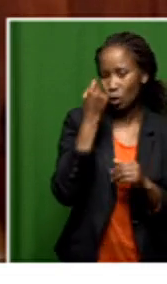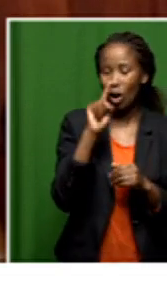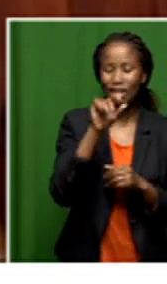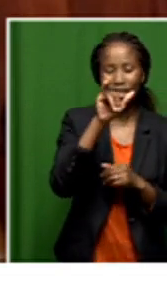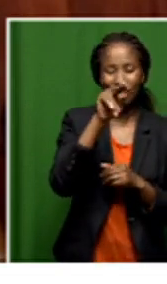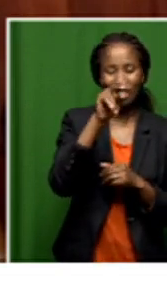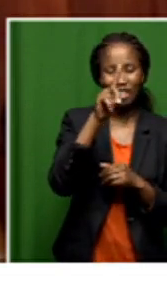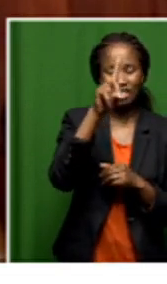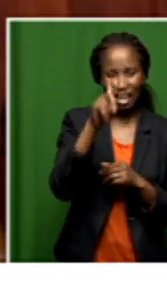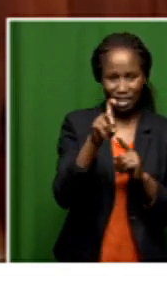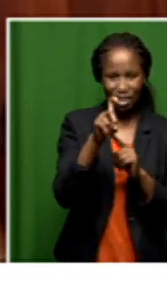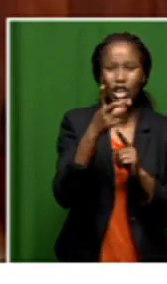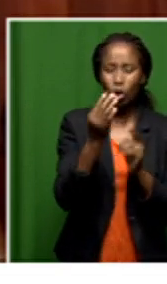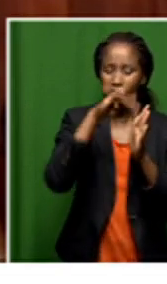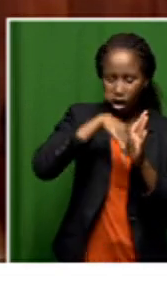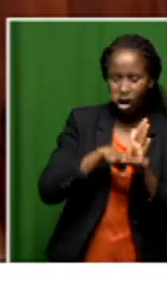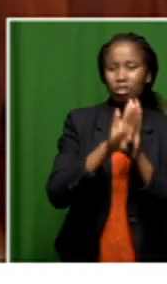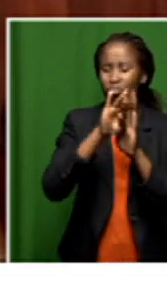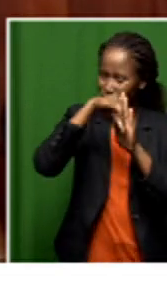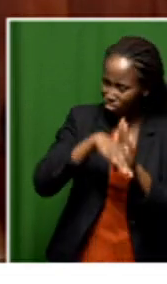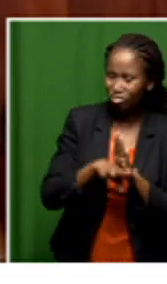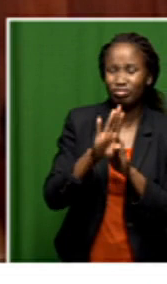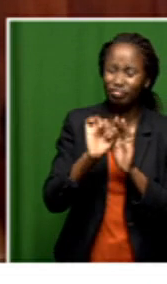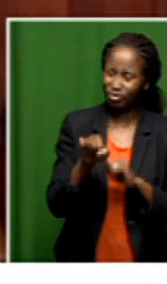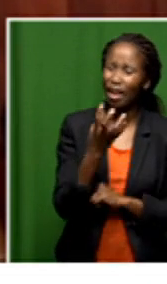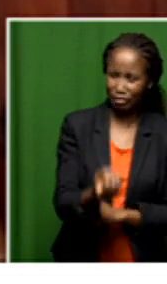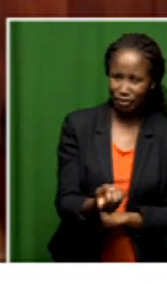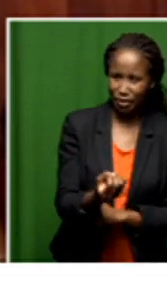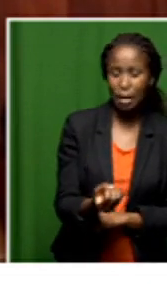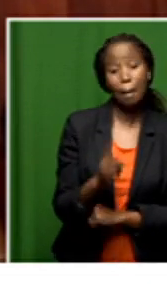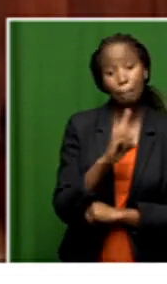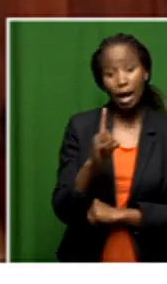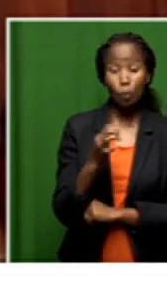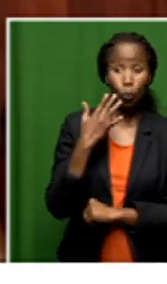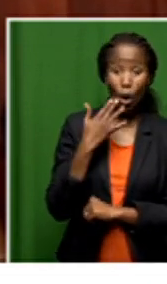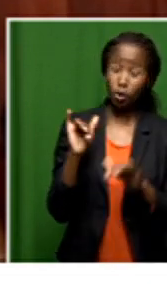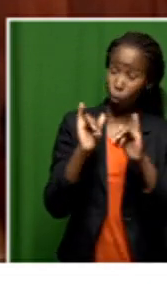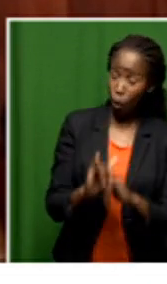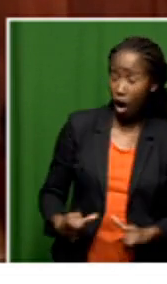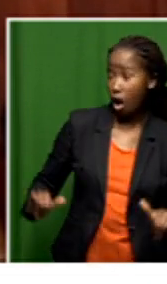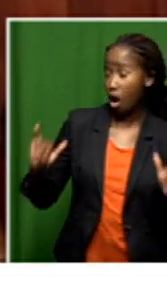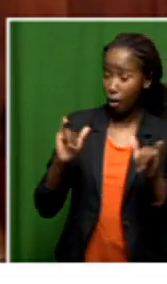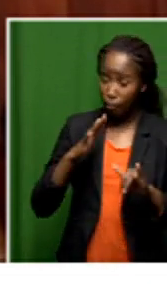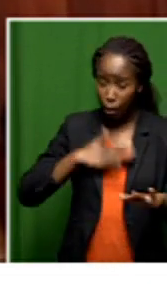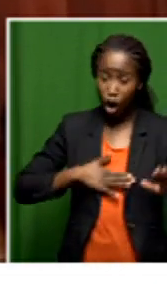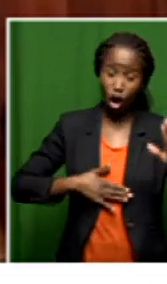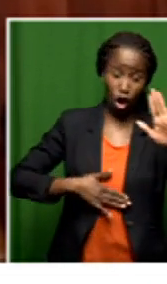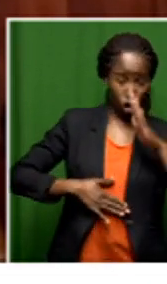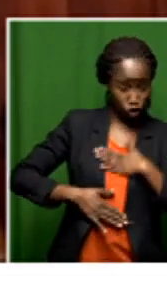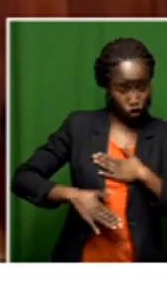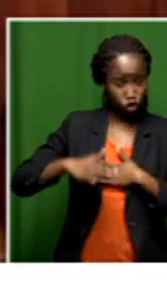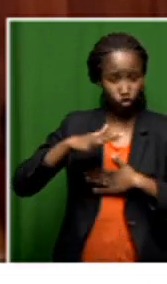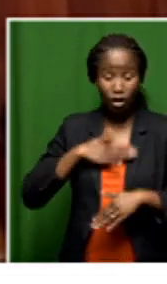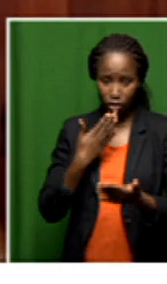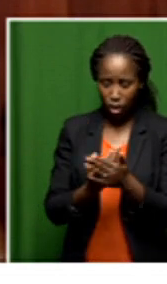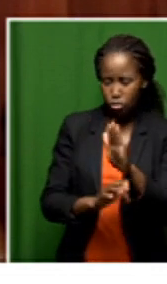and down many times through a year and every 5 or 10 years. But over long periods of time, if you're patient, those are the things that really grow and really